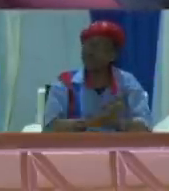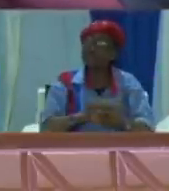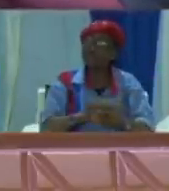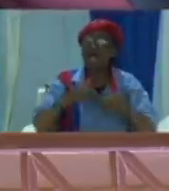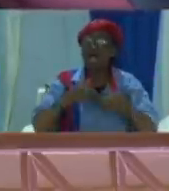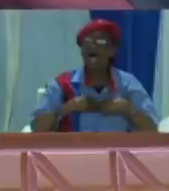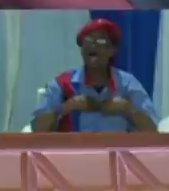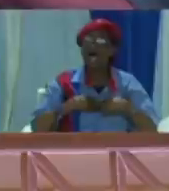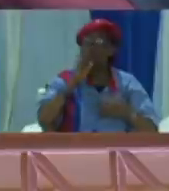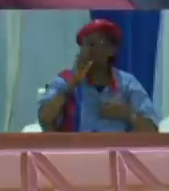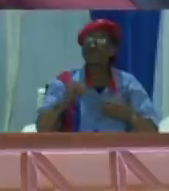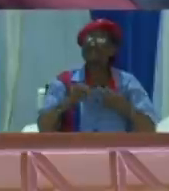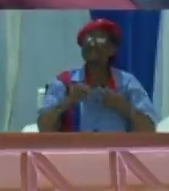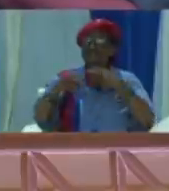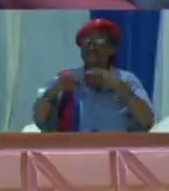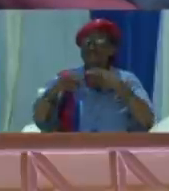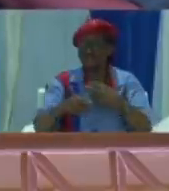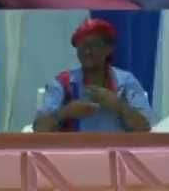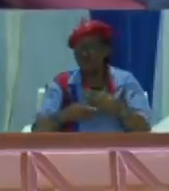restored.